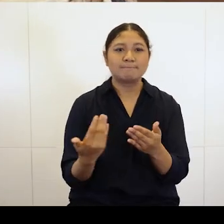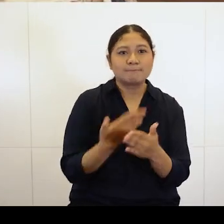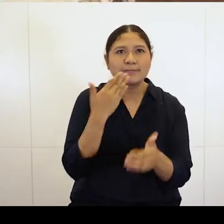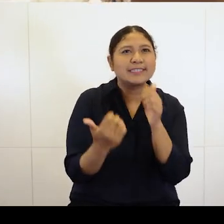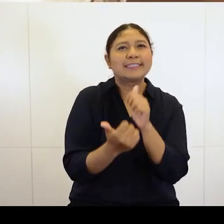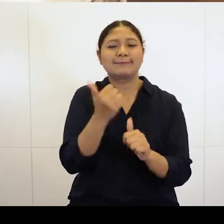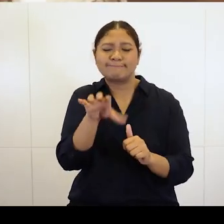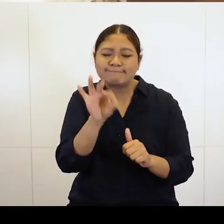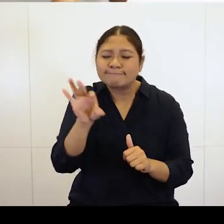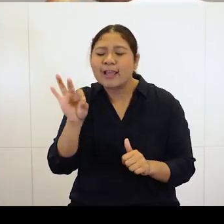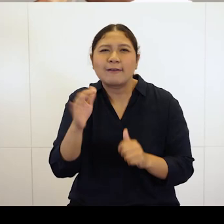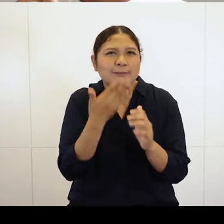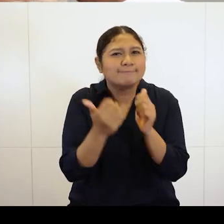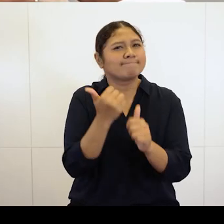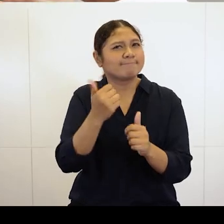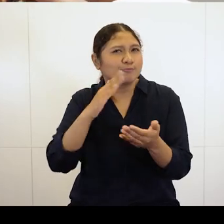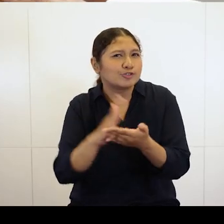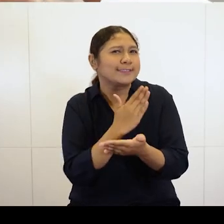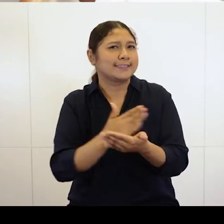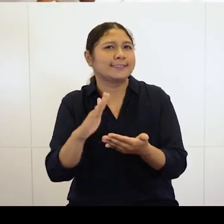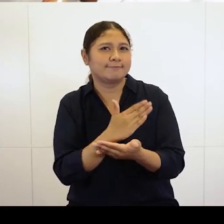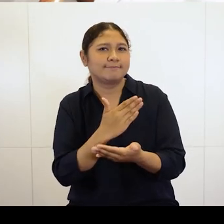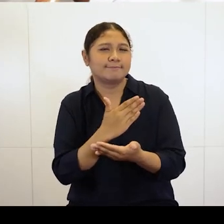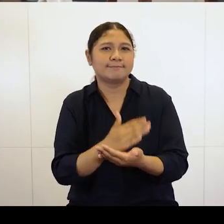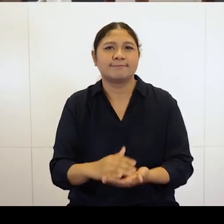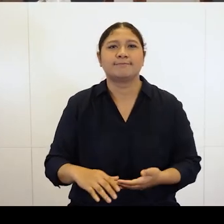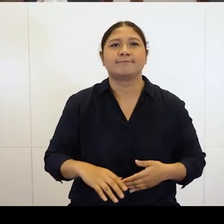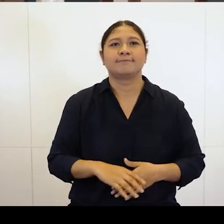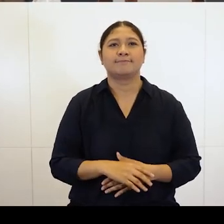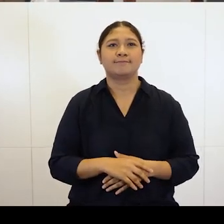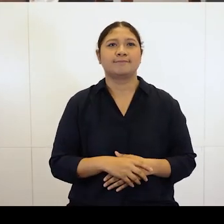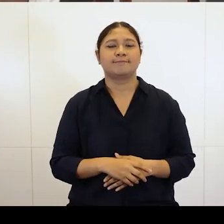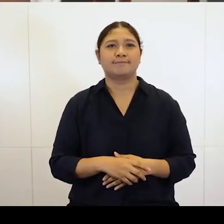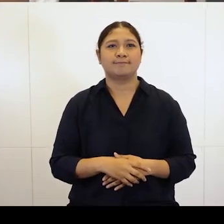acceptable? What is the balance between tradition and modern?